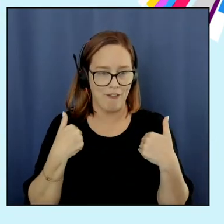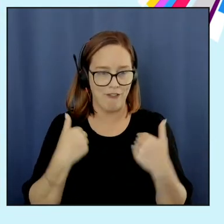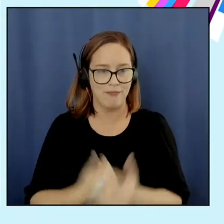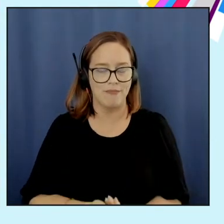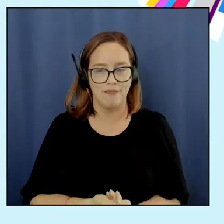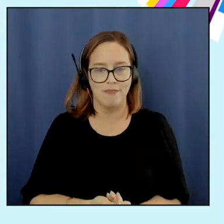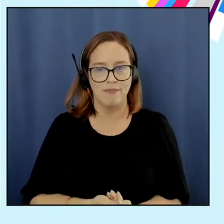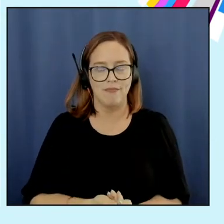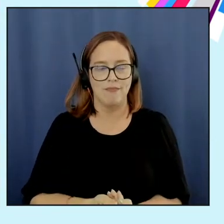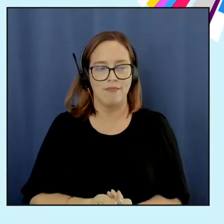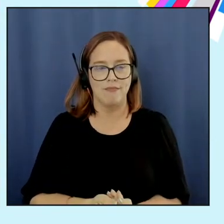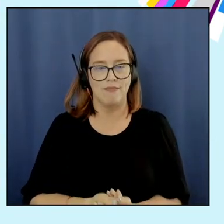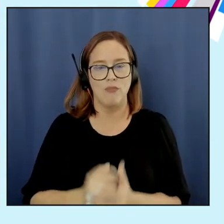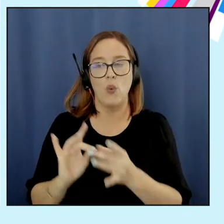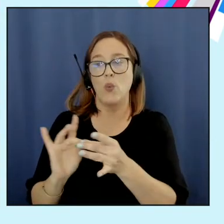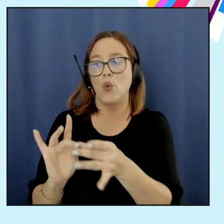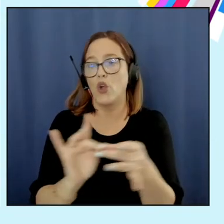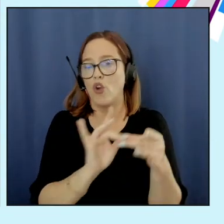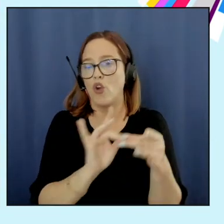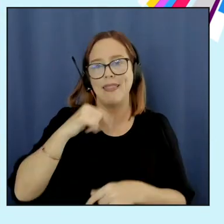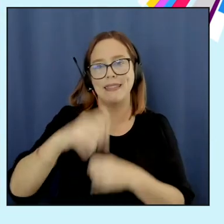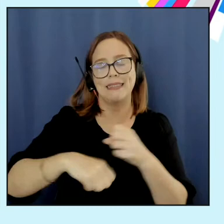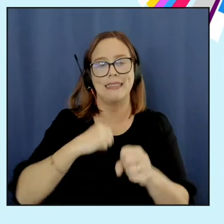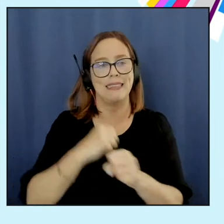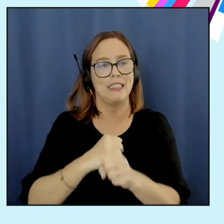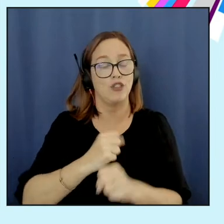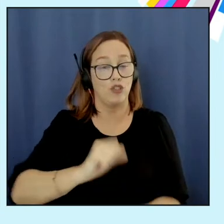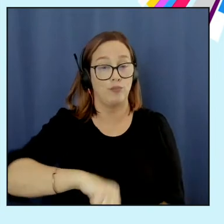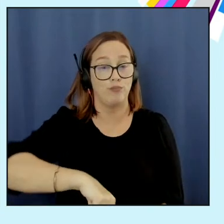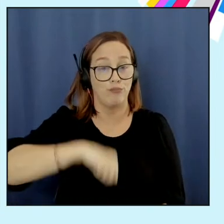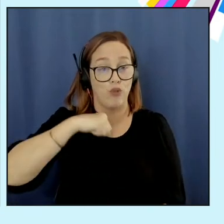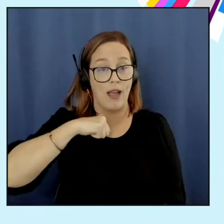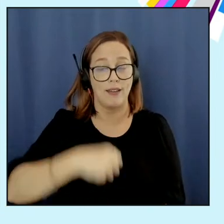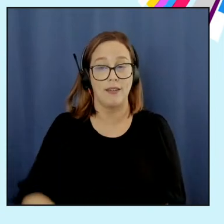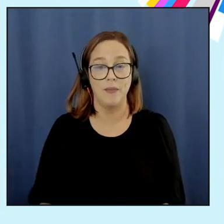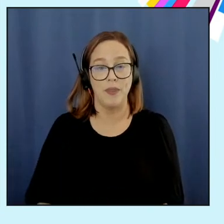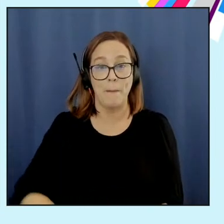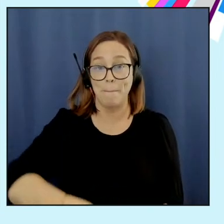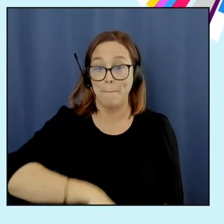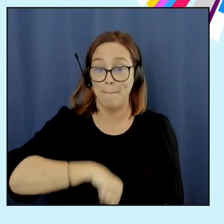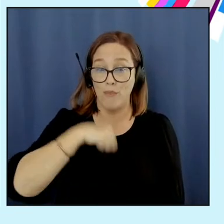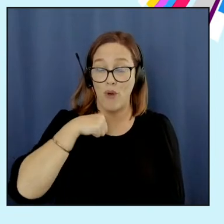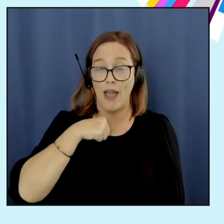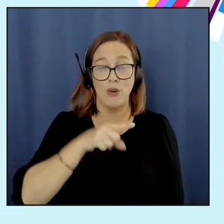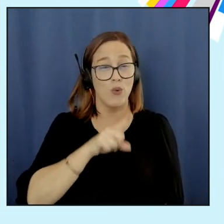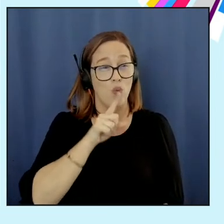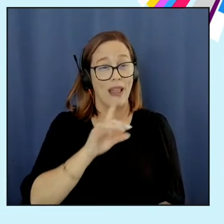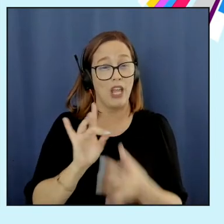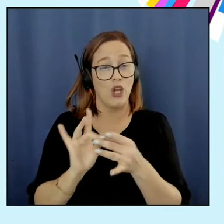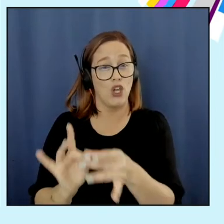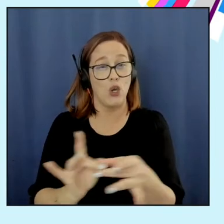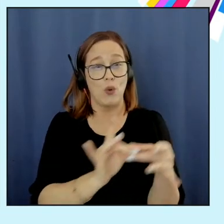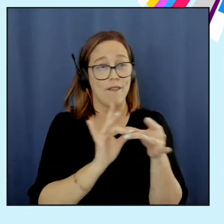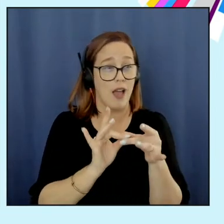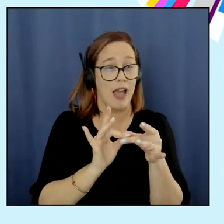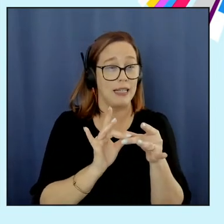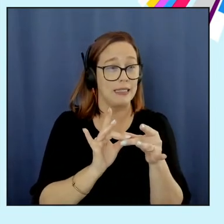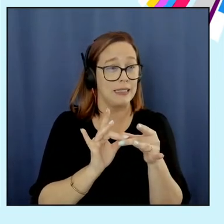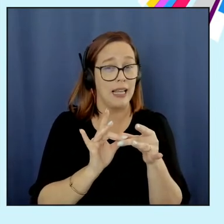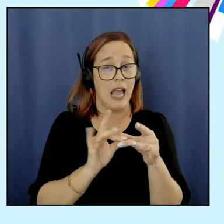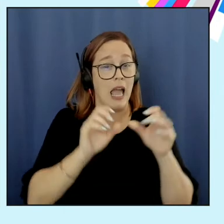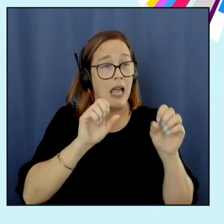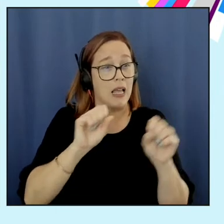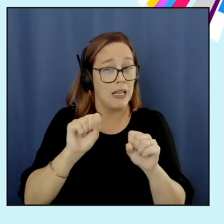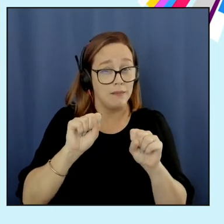around this year's Pride. So Pride really unifies LGBT communities all over the world.